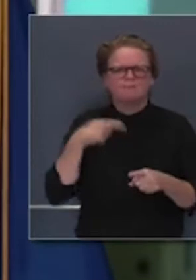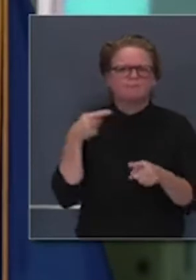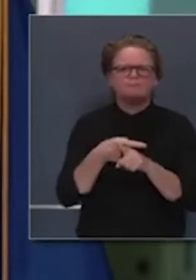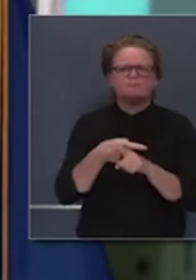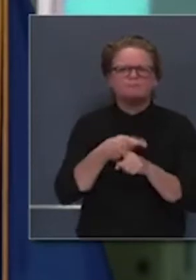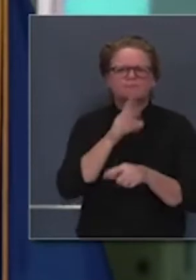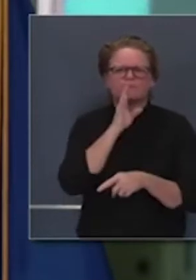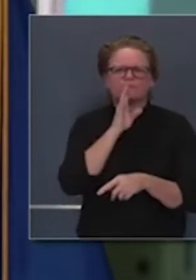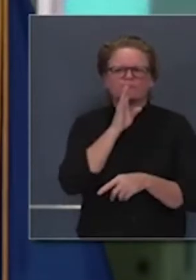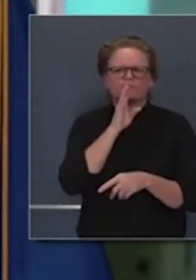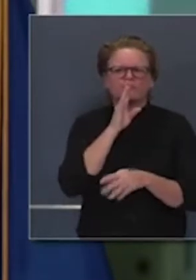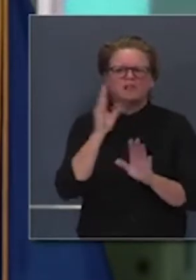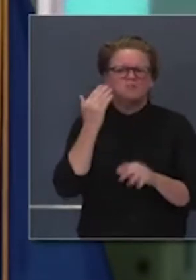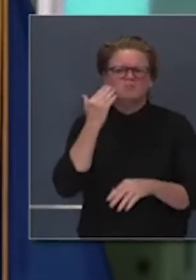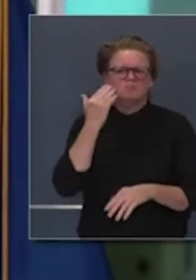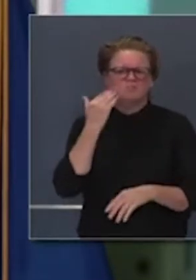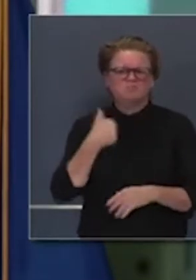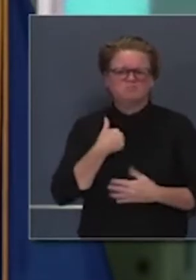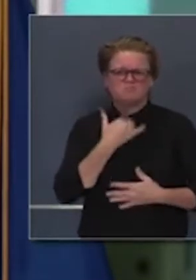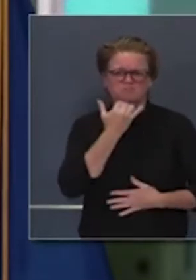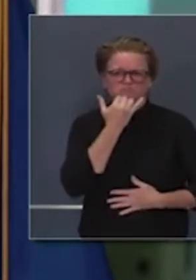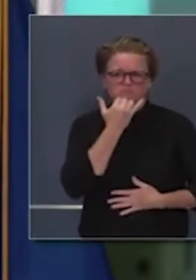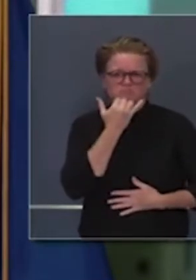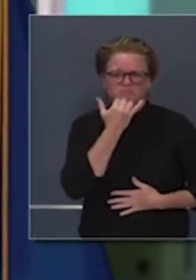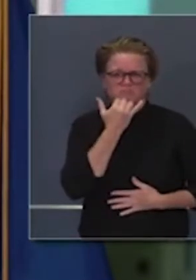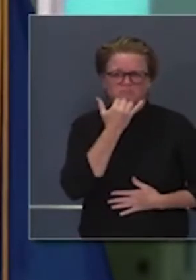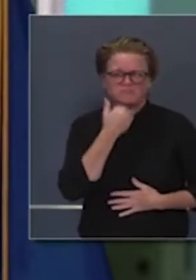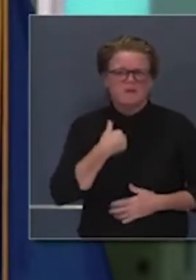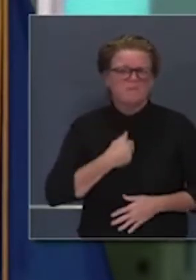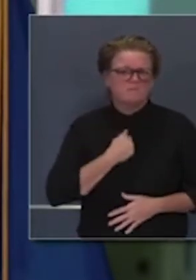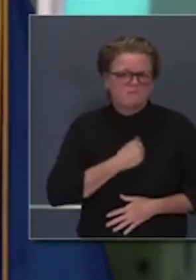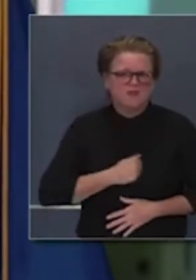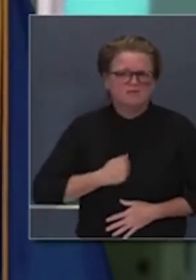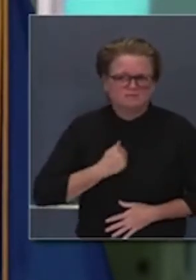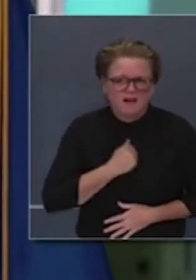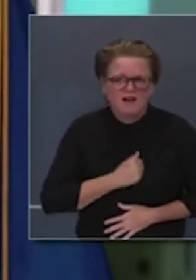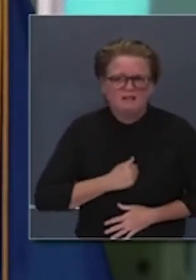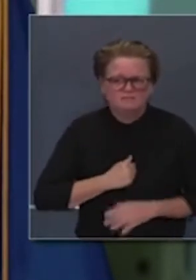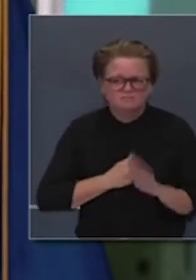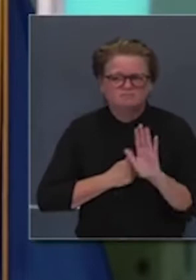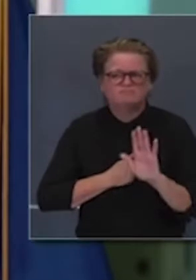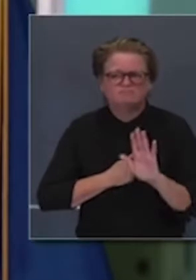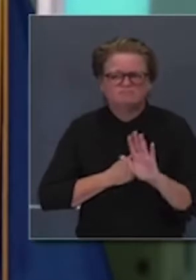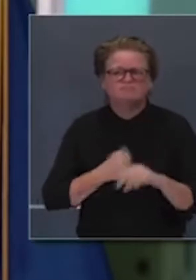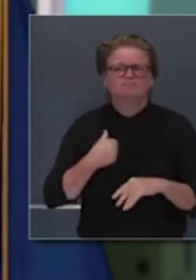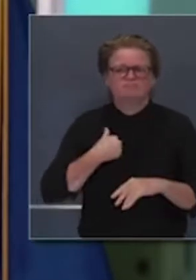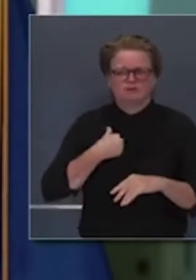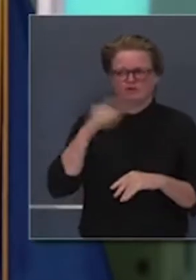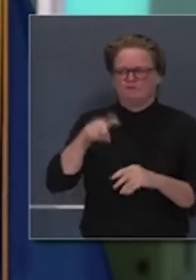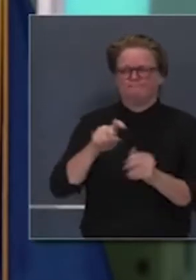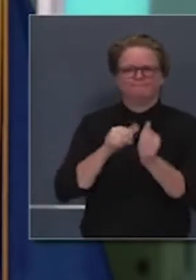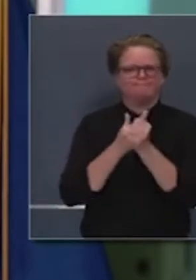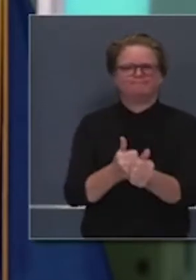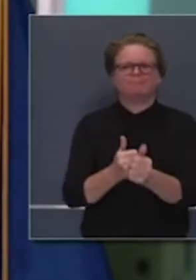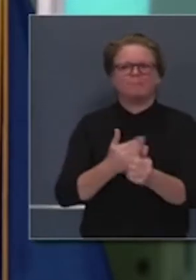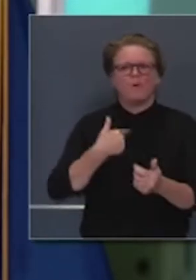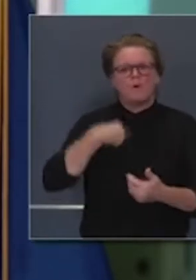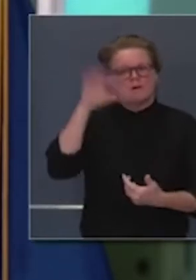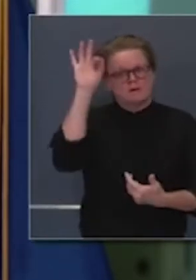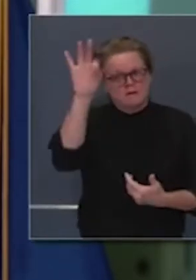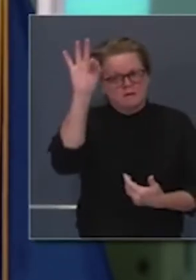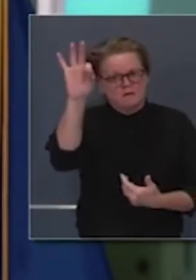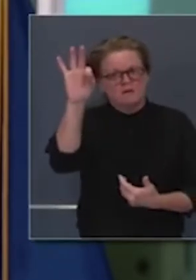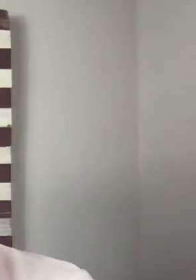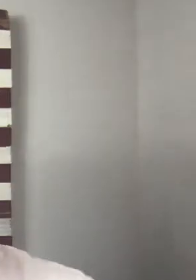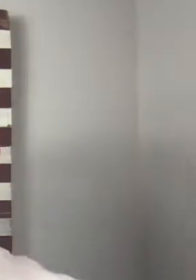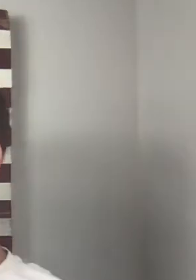that. And so I want to apologize to you because I need to preach and practice, not just preach and not practice.